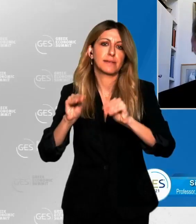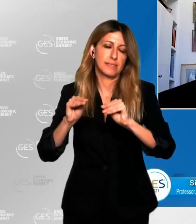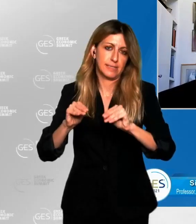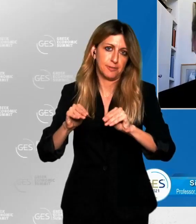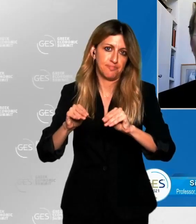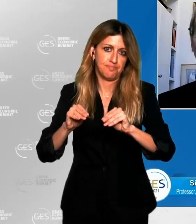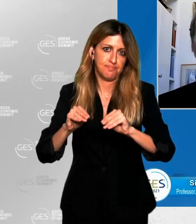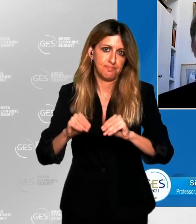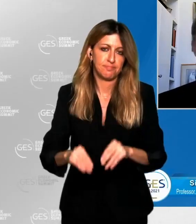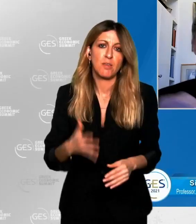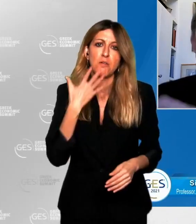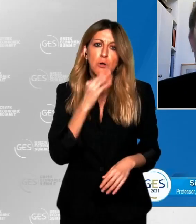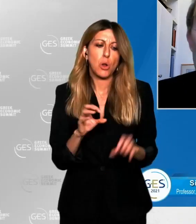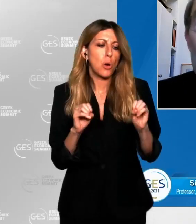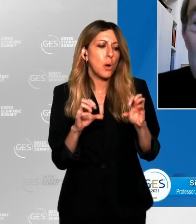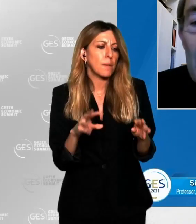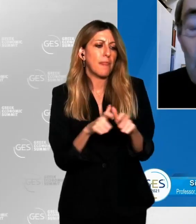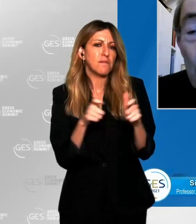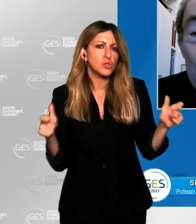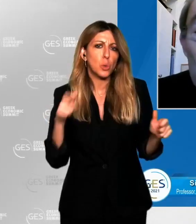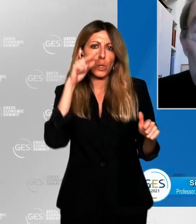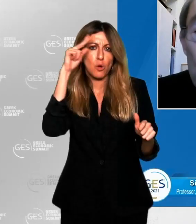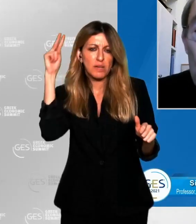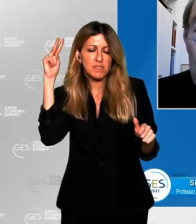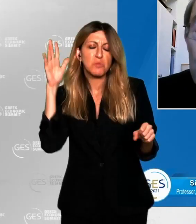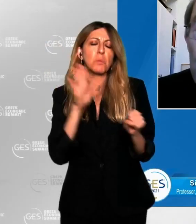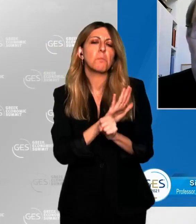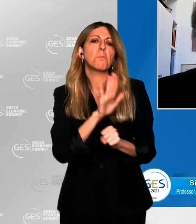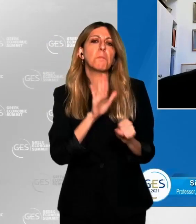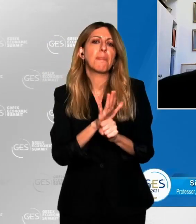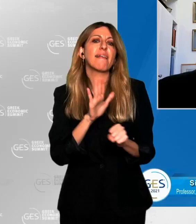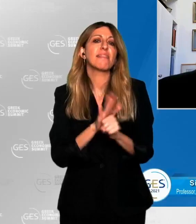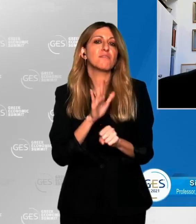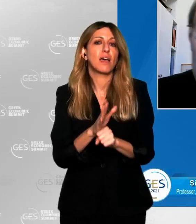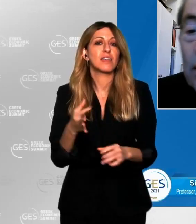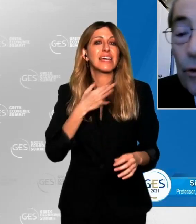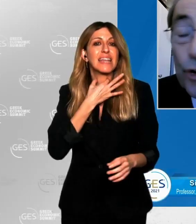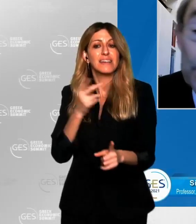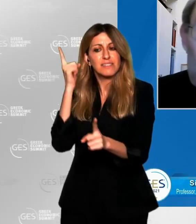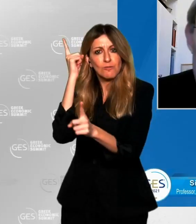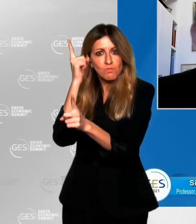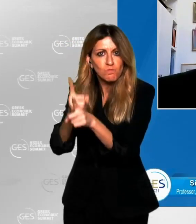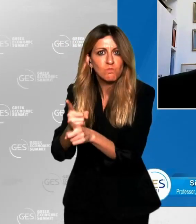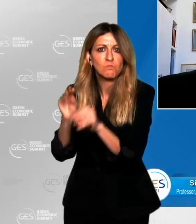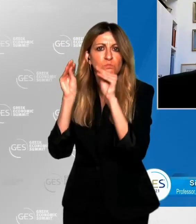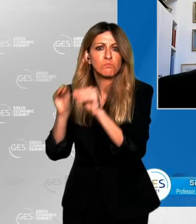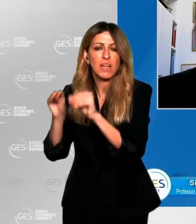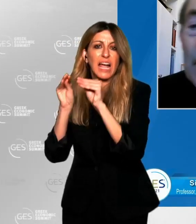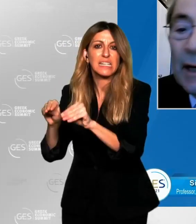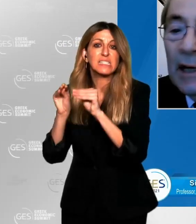kinds of skills. And as you come out of school, you choose companies, you shop